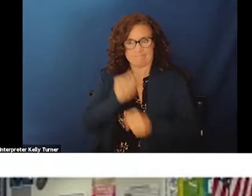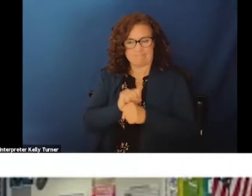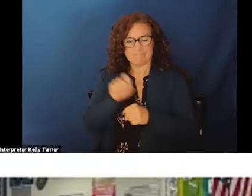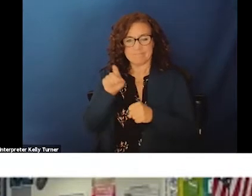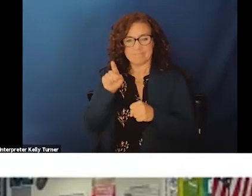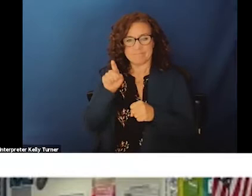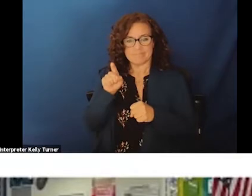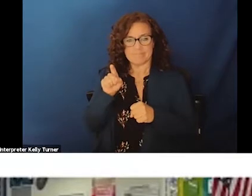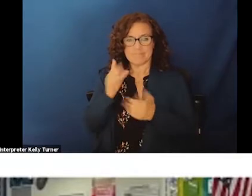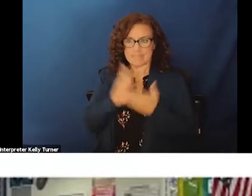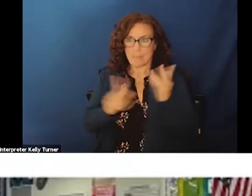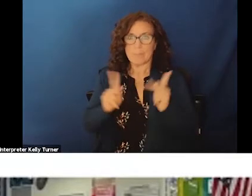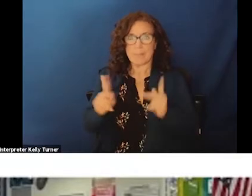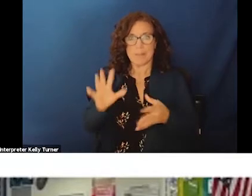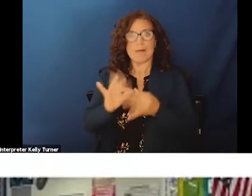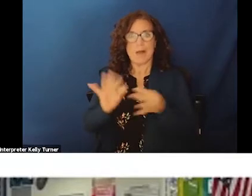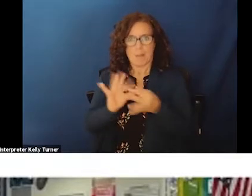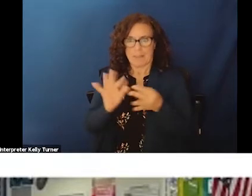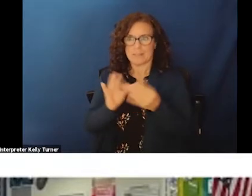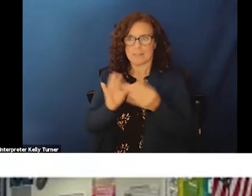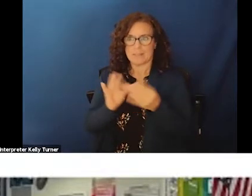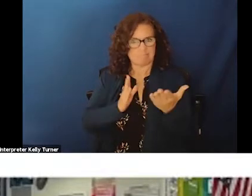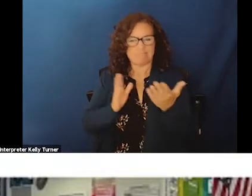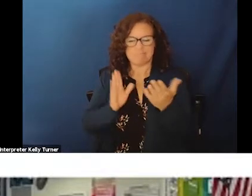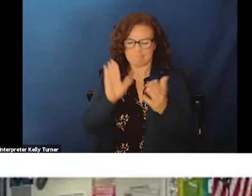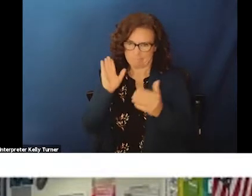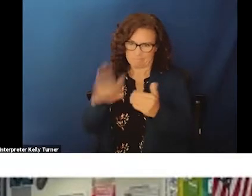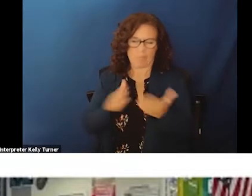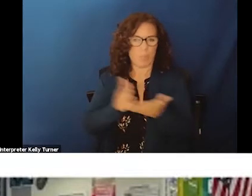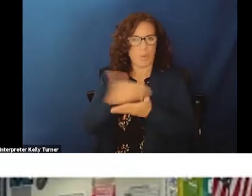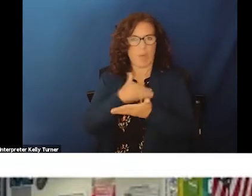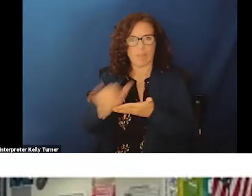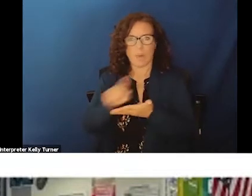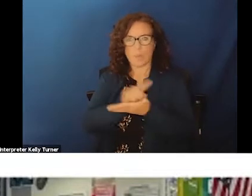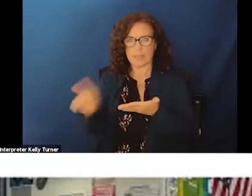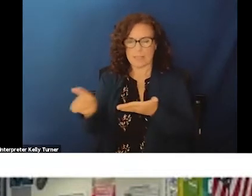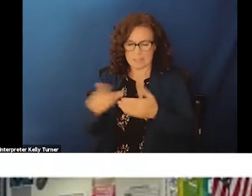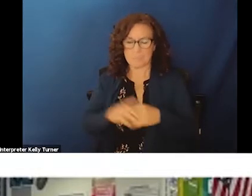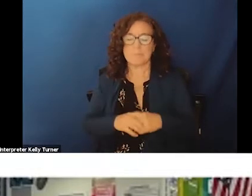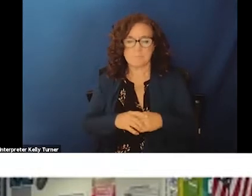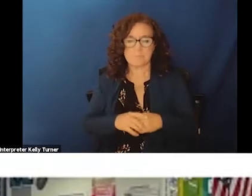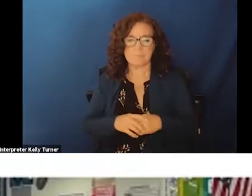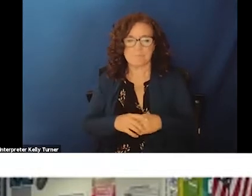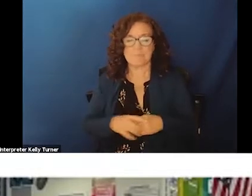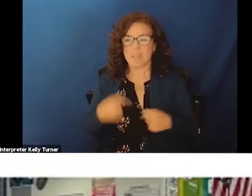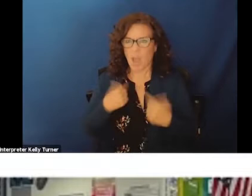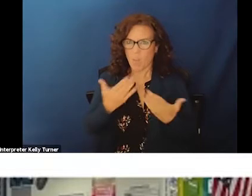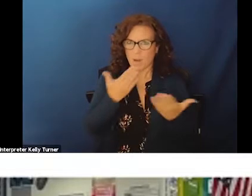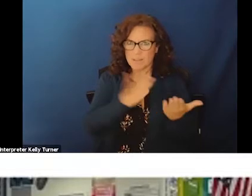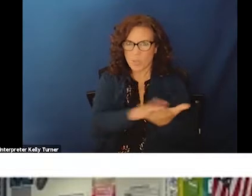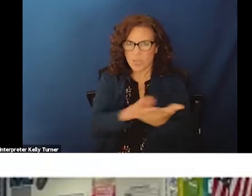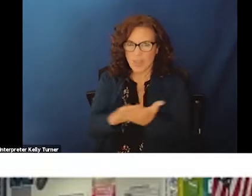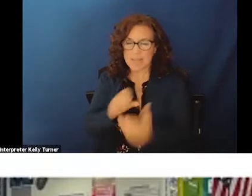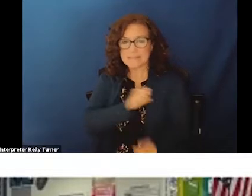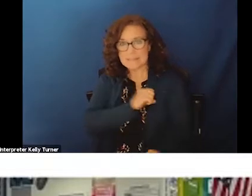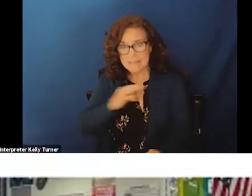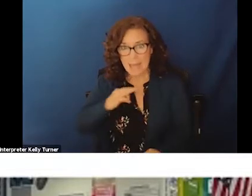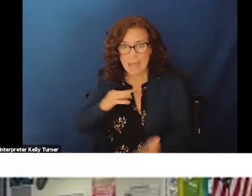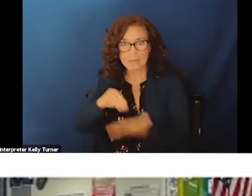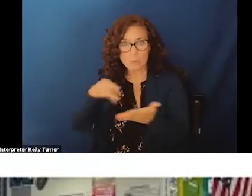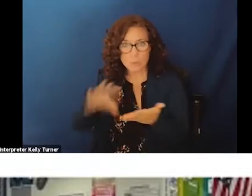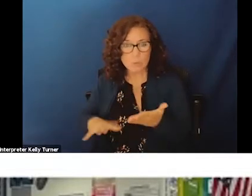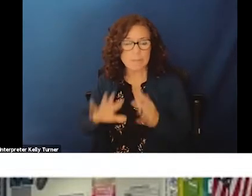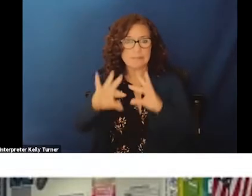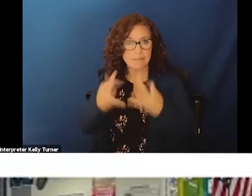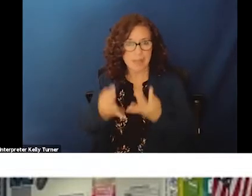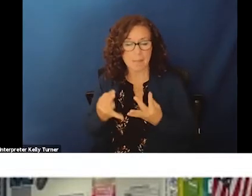that people commented on all throughout the week. So I want to really appreciate the teamwork on the part of staff, students, and families that allowed us to